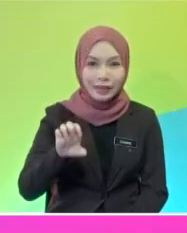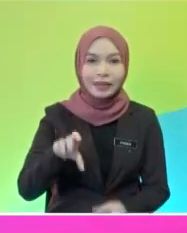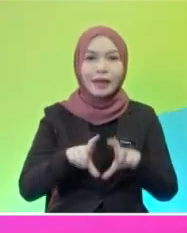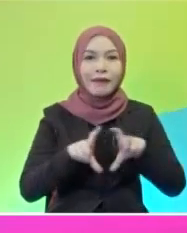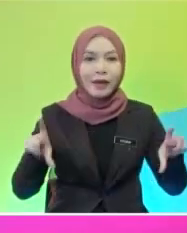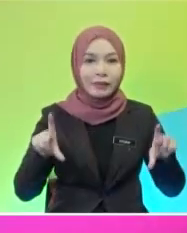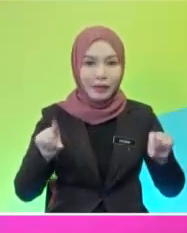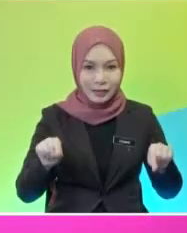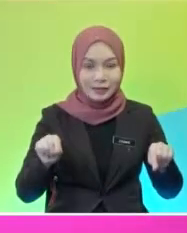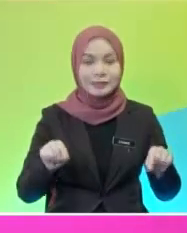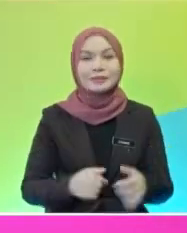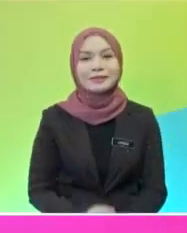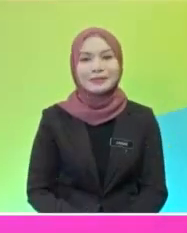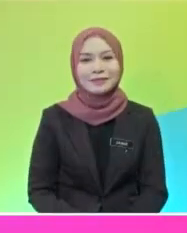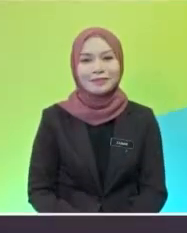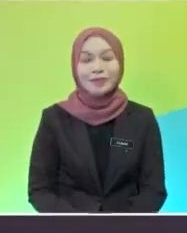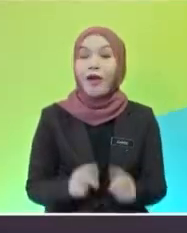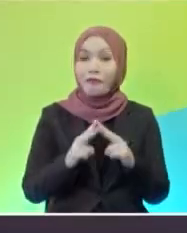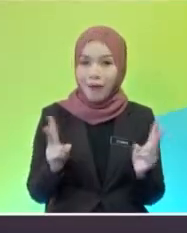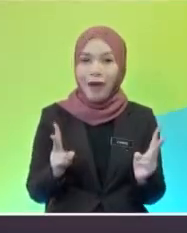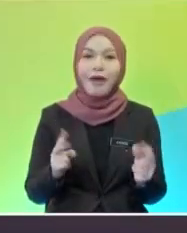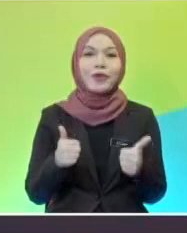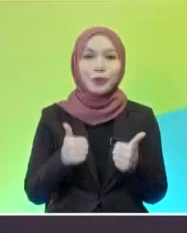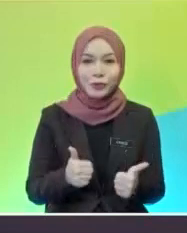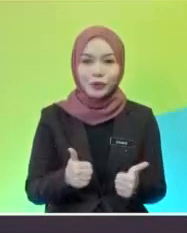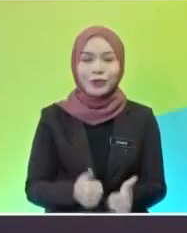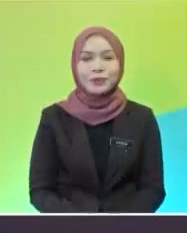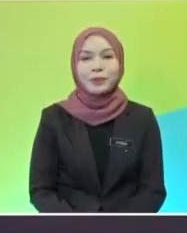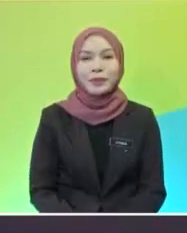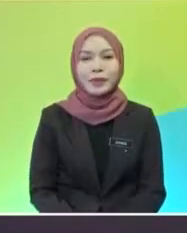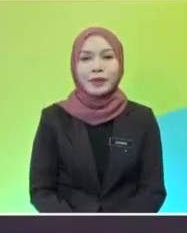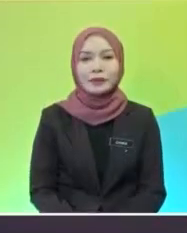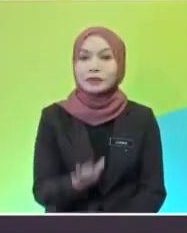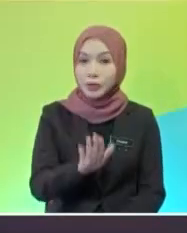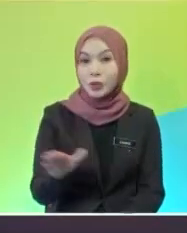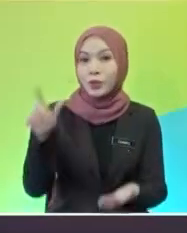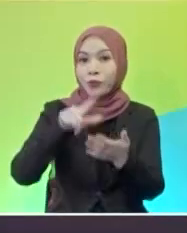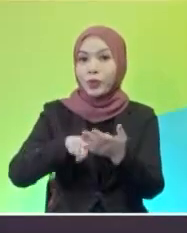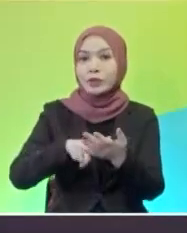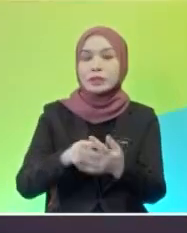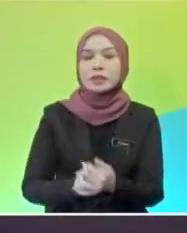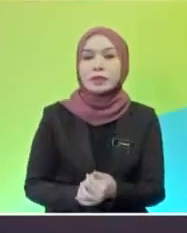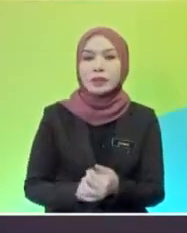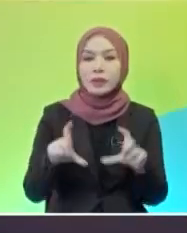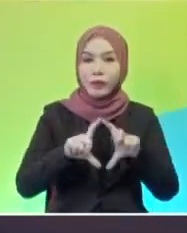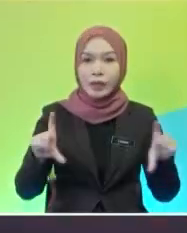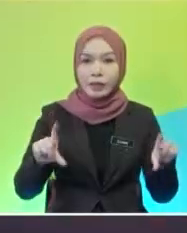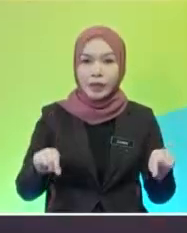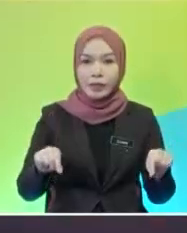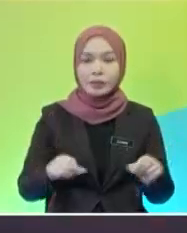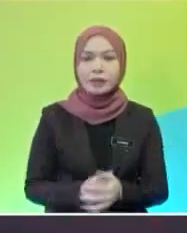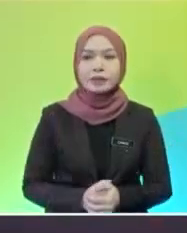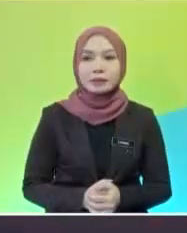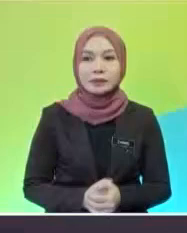RECTANGLE. Rectangle. Very good. All right. Okay, so it's your turn to put the cards. Let's stick rectangle together with